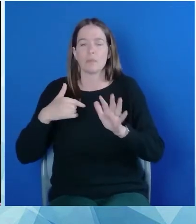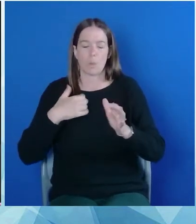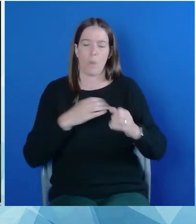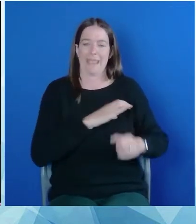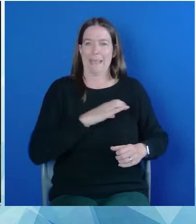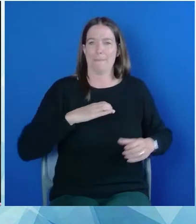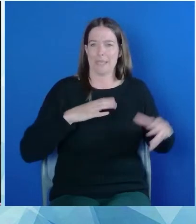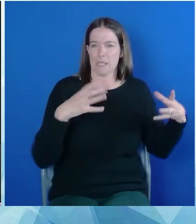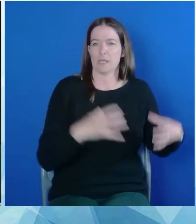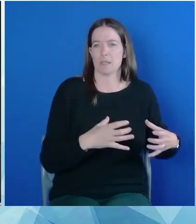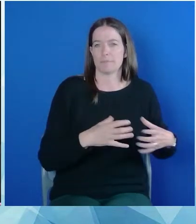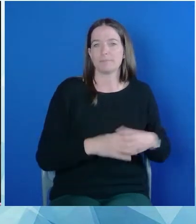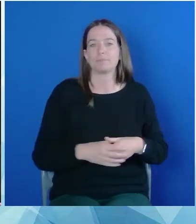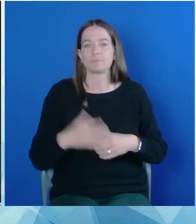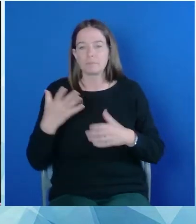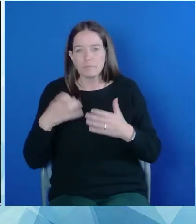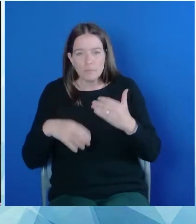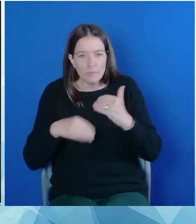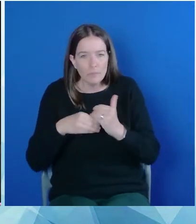add BAA.